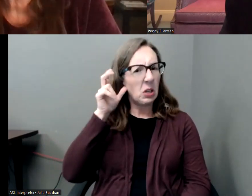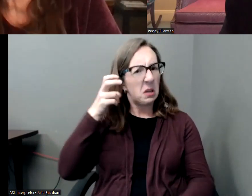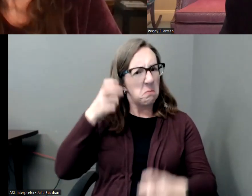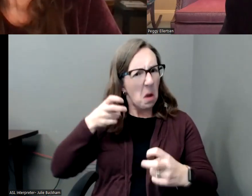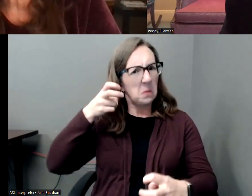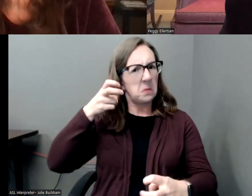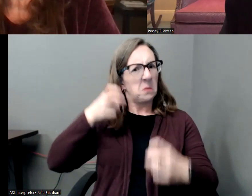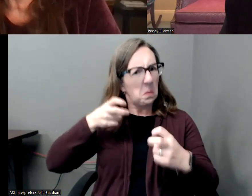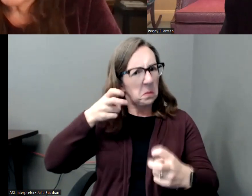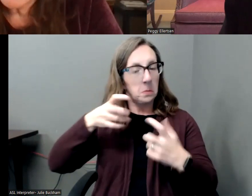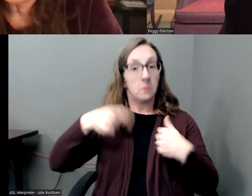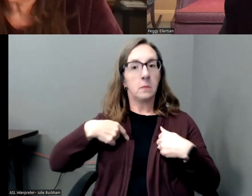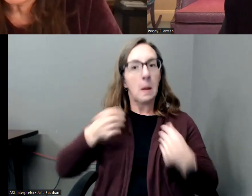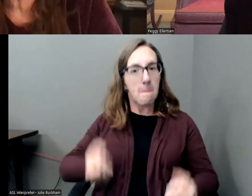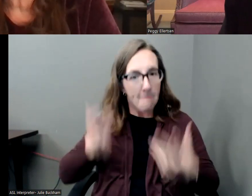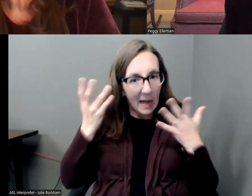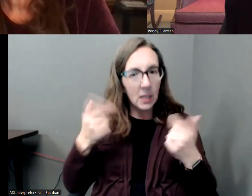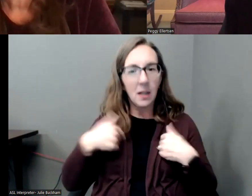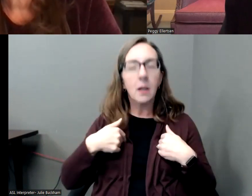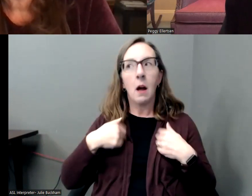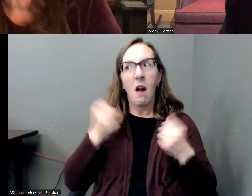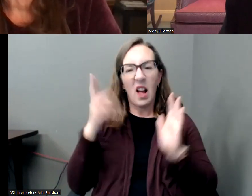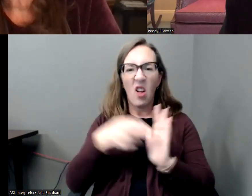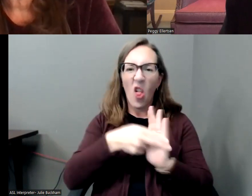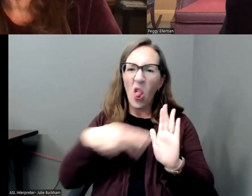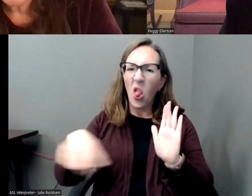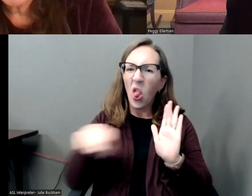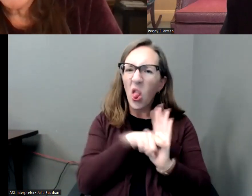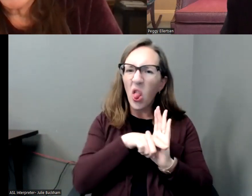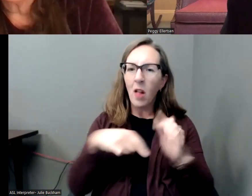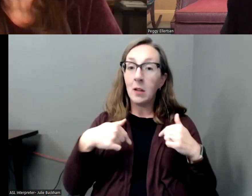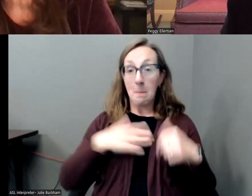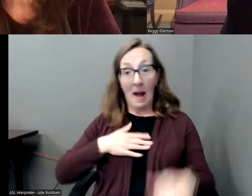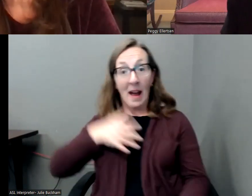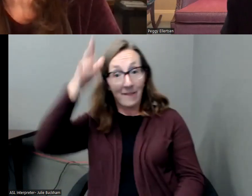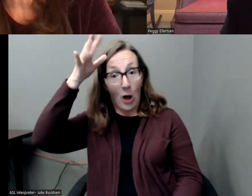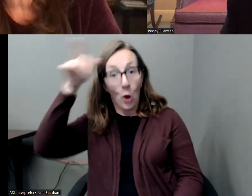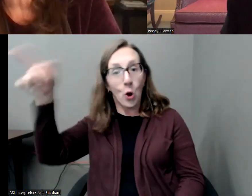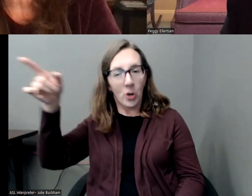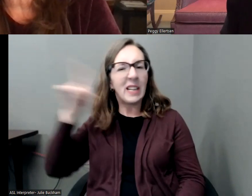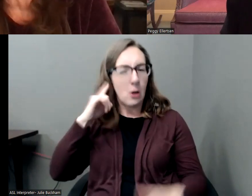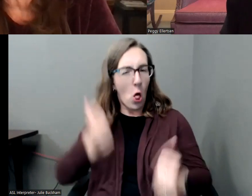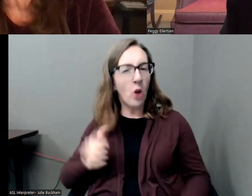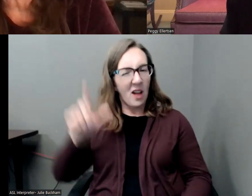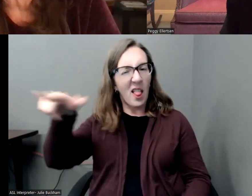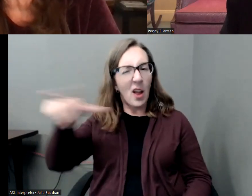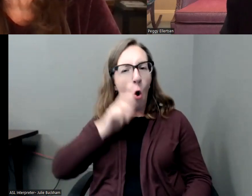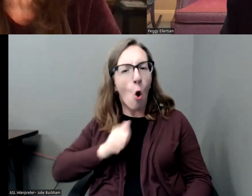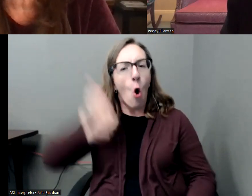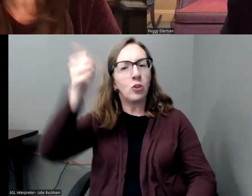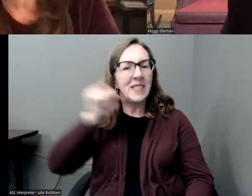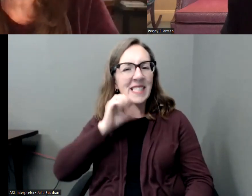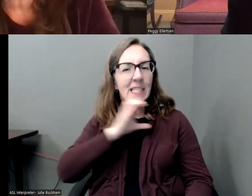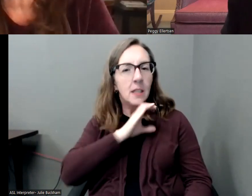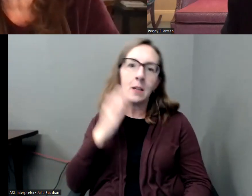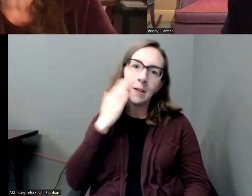with hearing loss, there's a whole lot of stigma attached. My father had hearing loss later in life. And, you know, we always see our parents